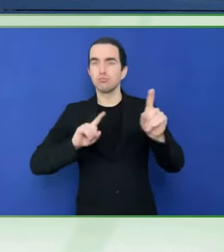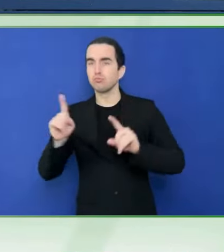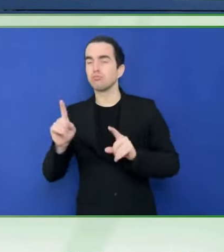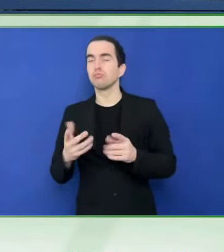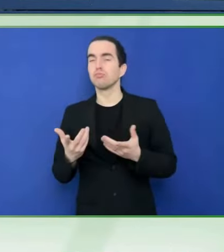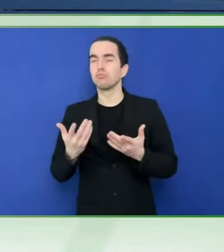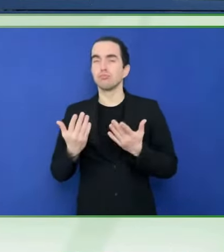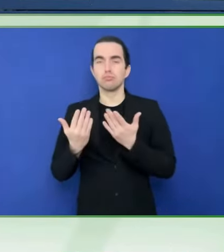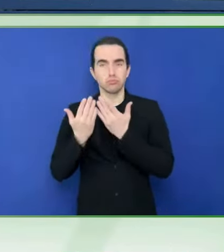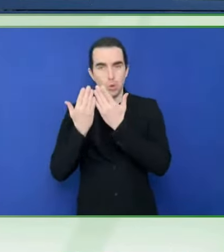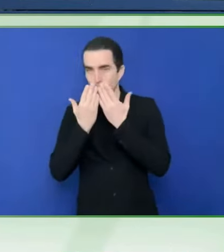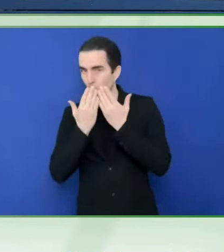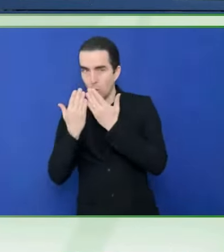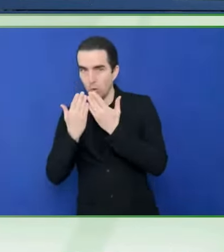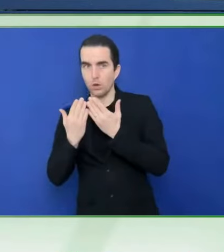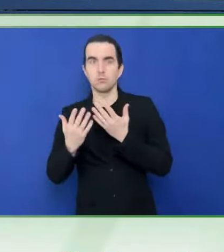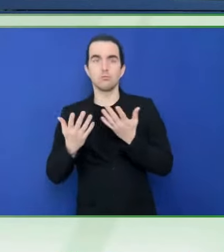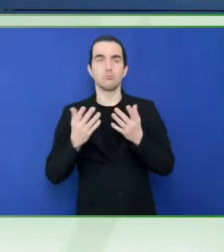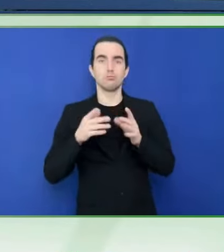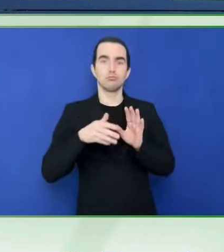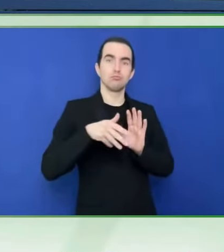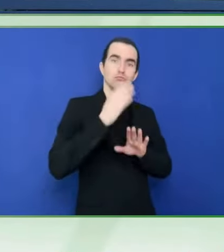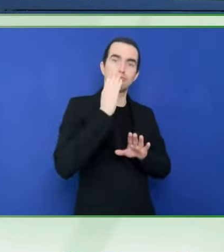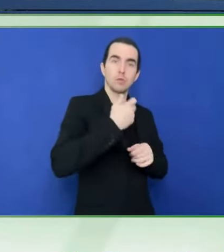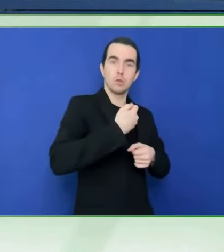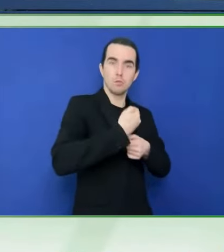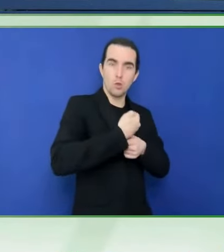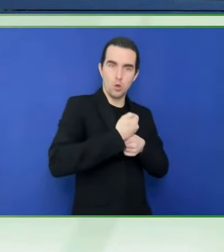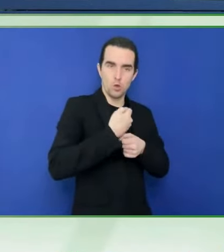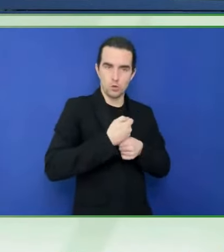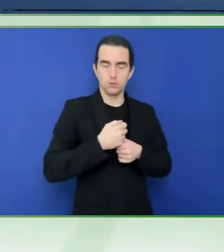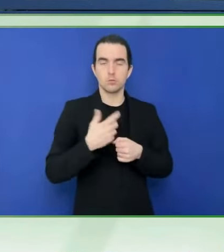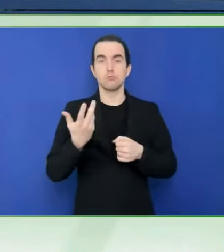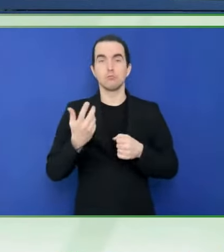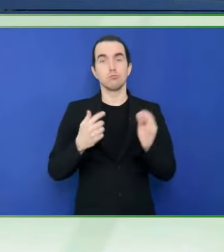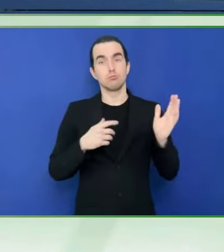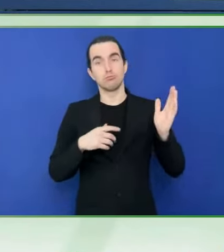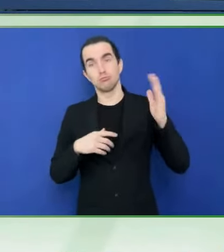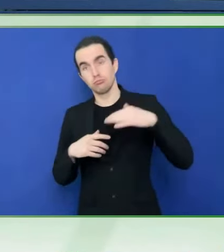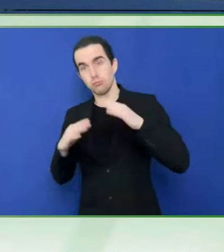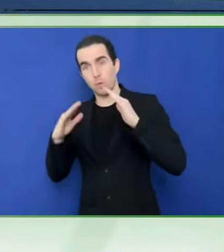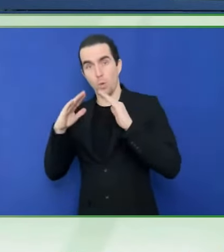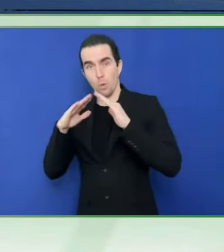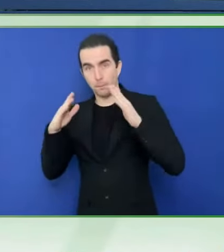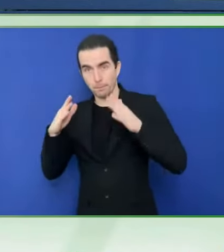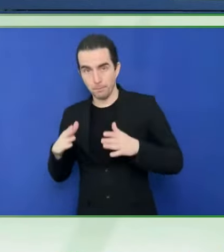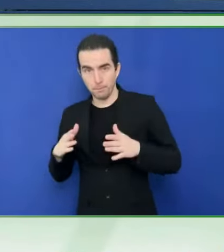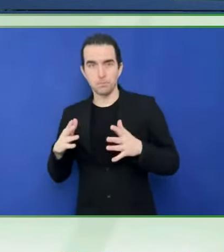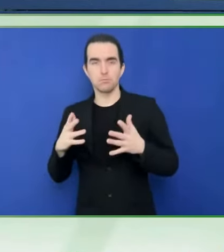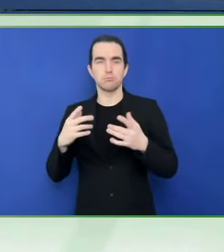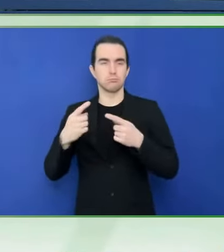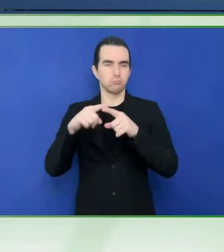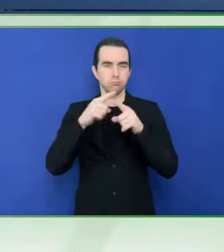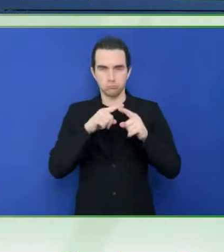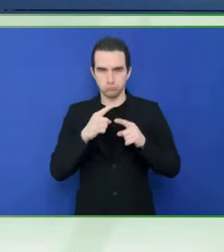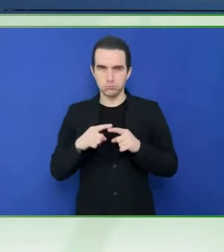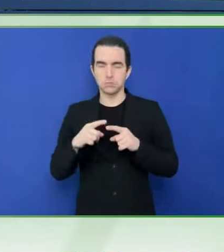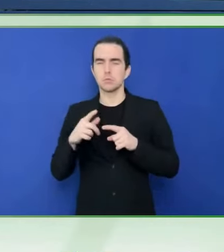just not to see people with disability traveling day to their